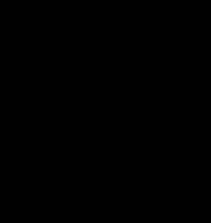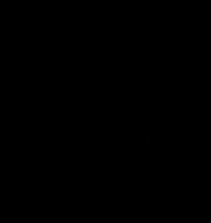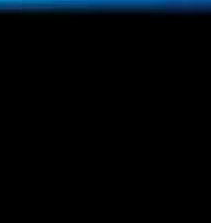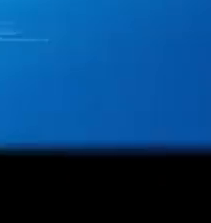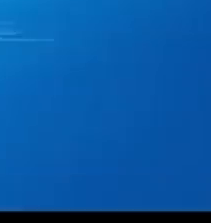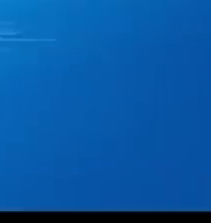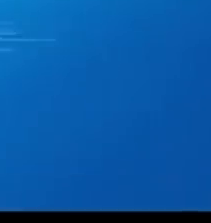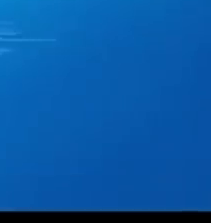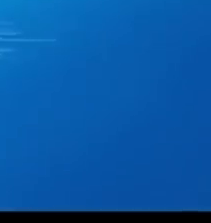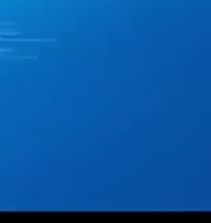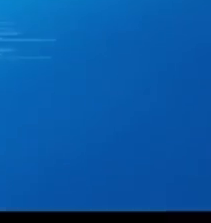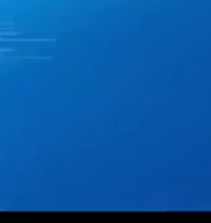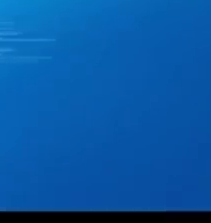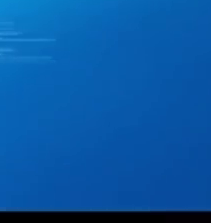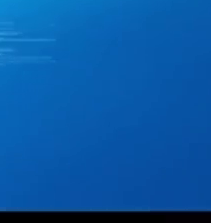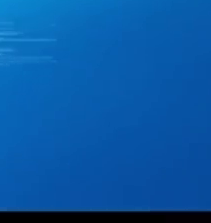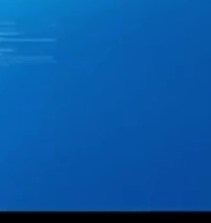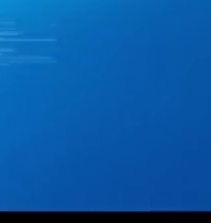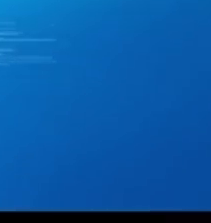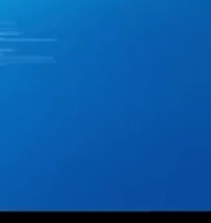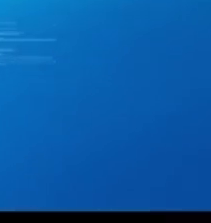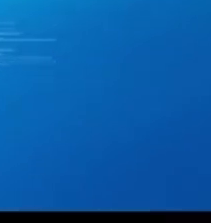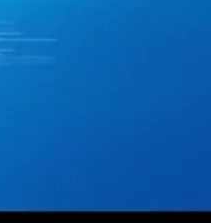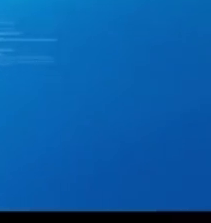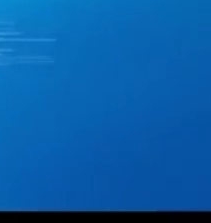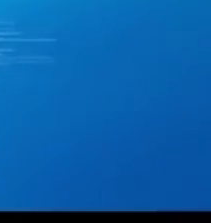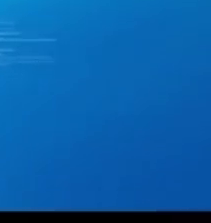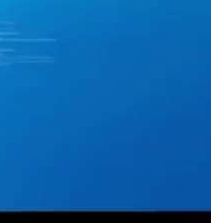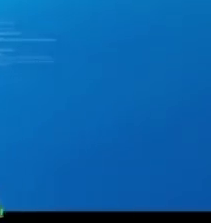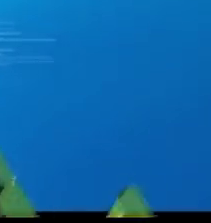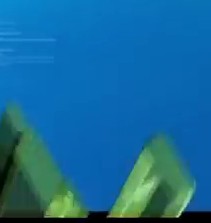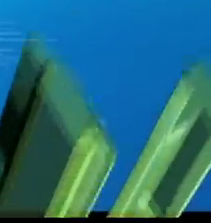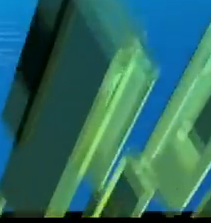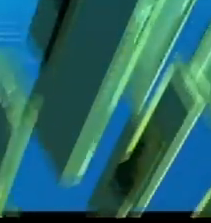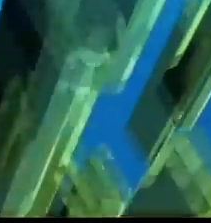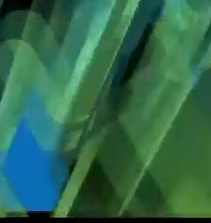ZNS Network presents The Bahamas Tonight.